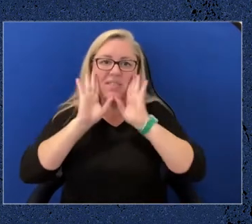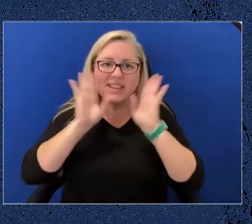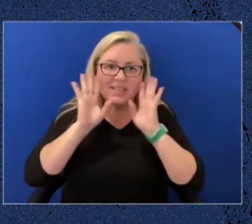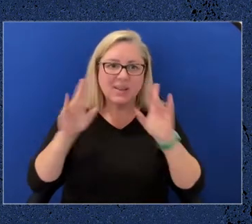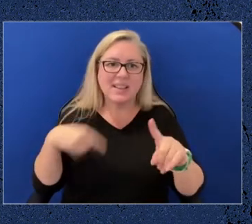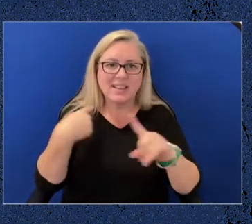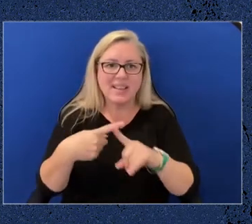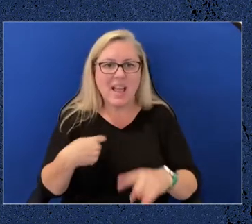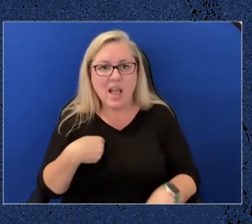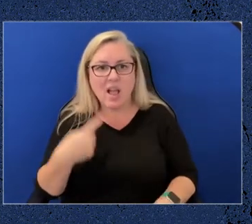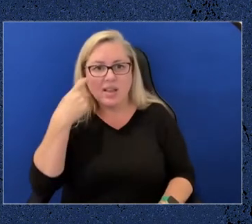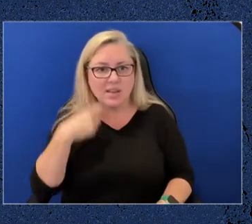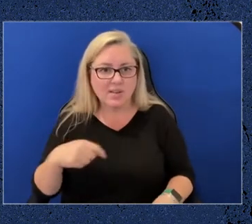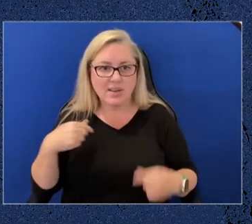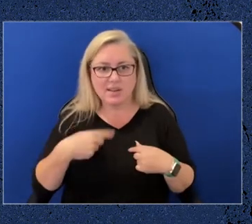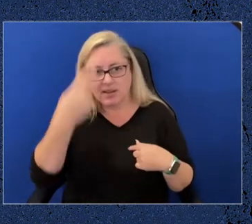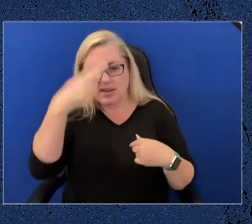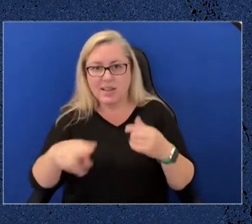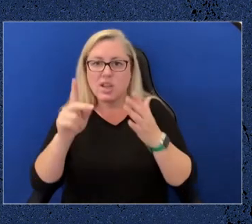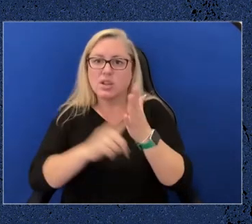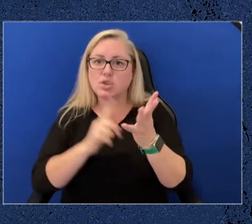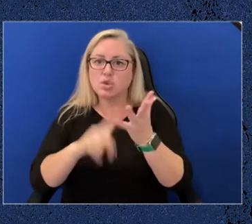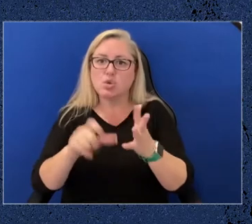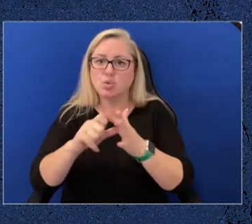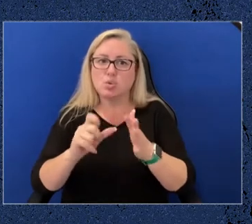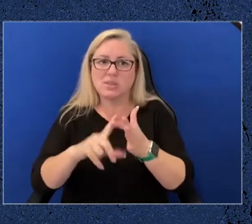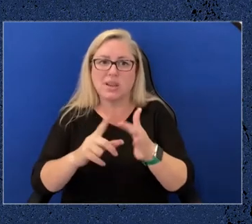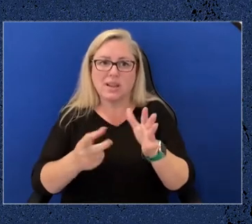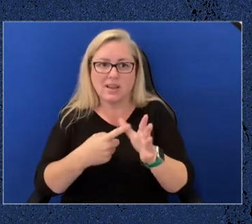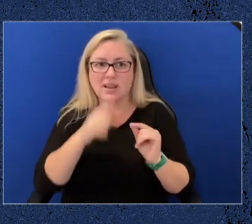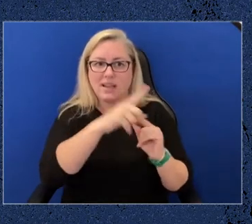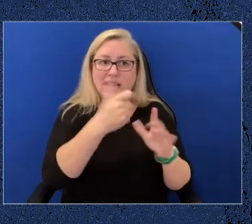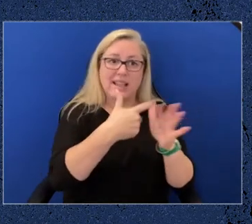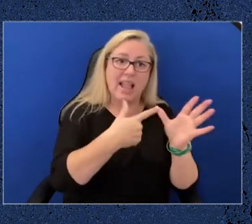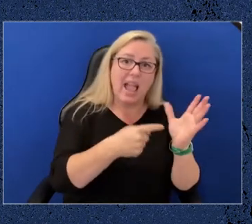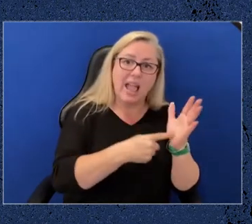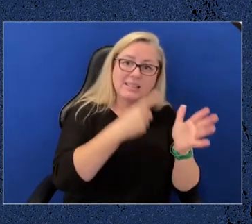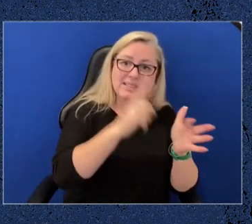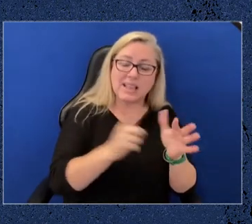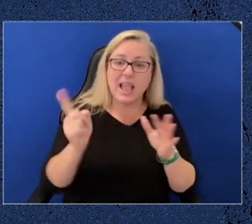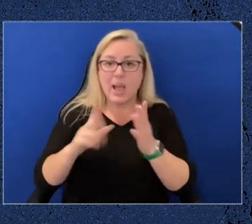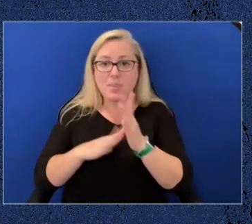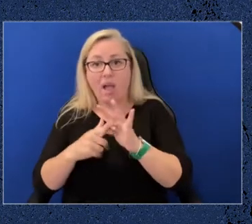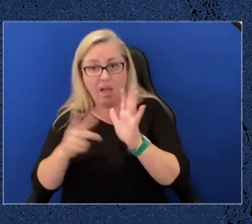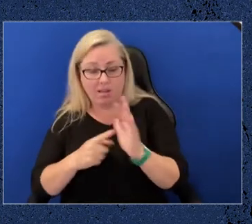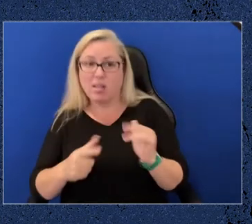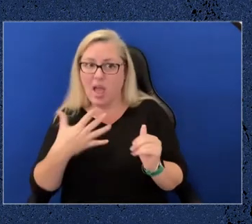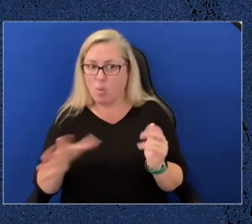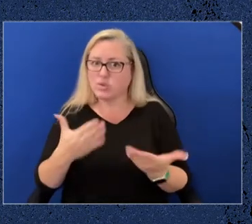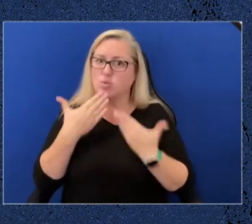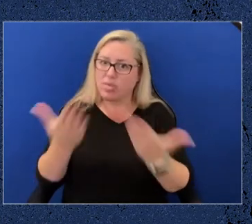I'll try. My name is Jude Di. I want to thank you, Kate and Michael, for the major work you're doing to